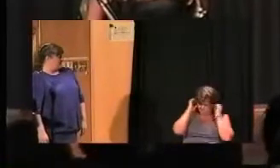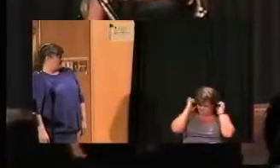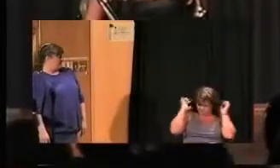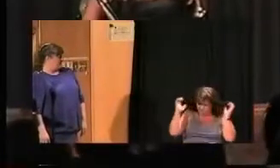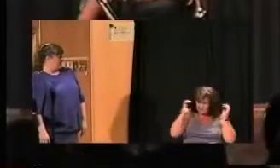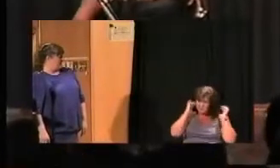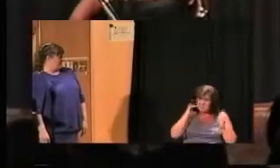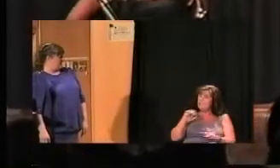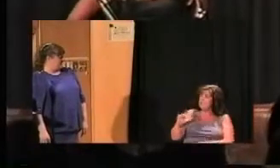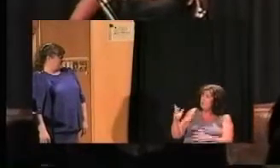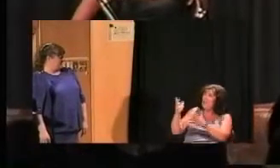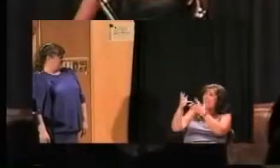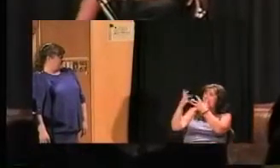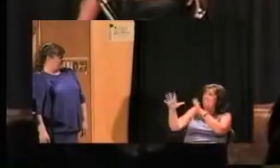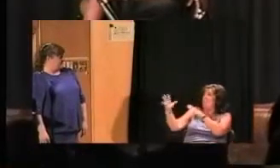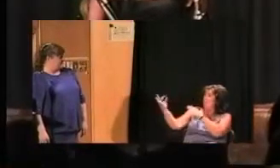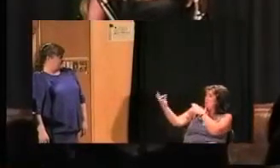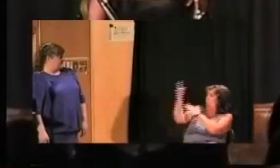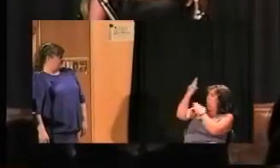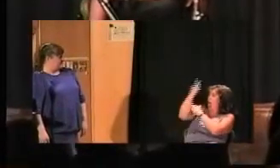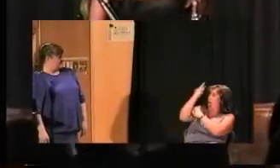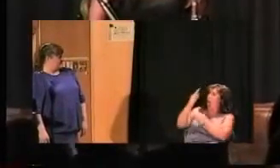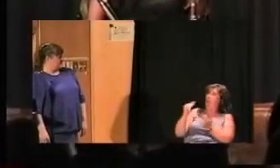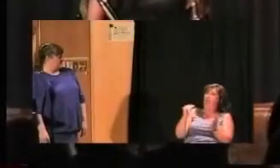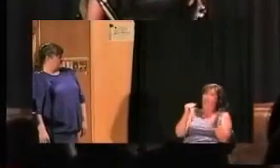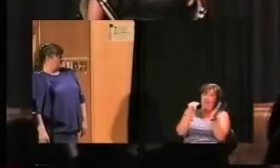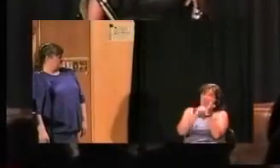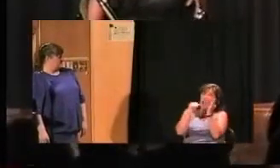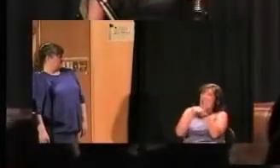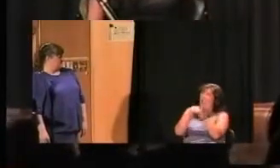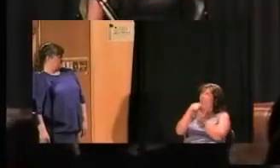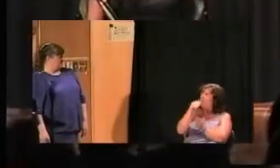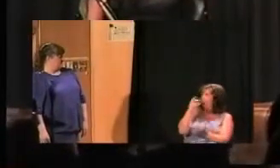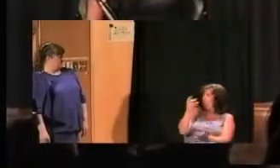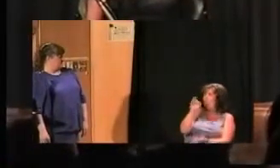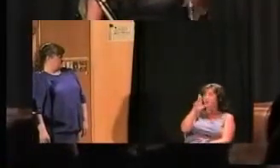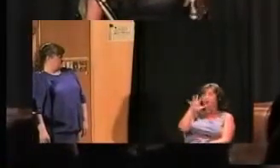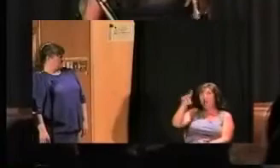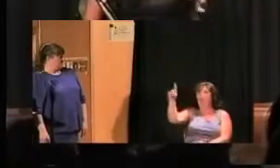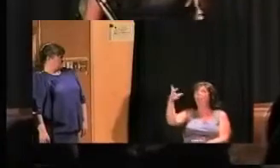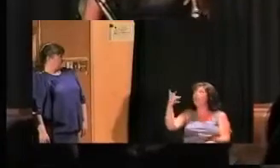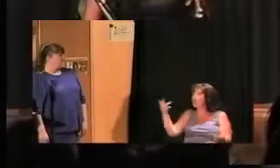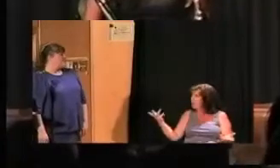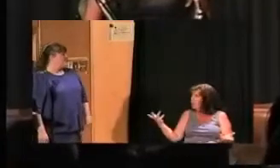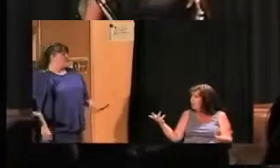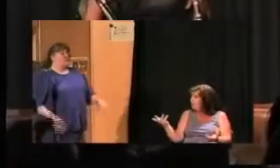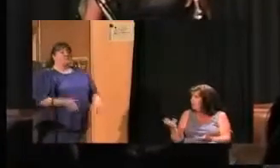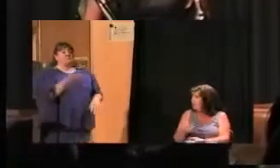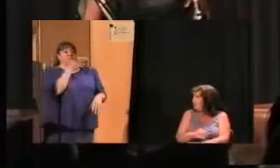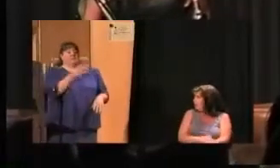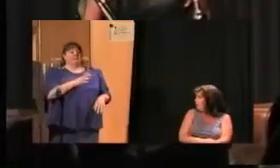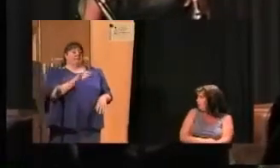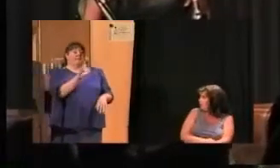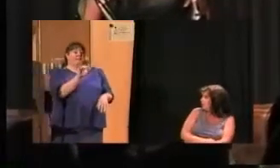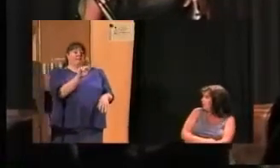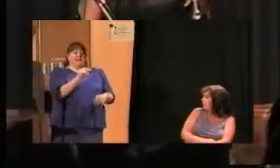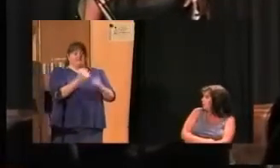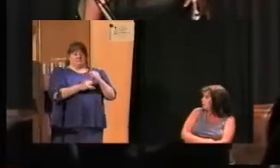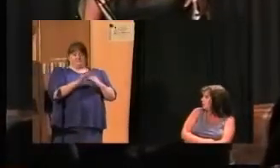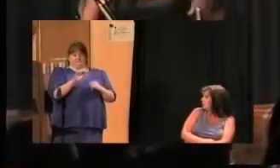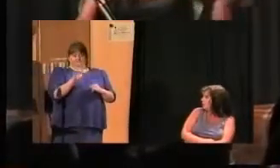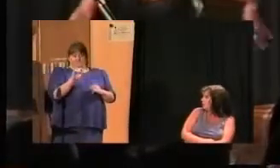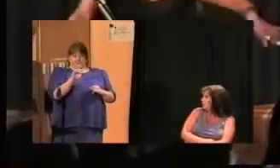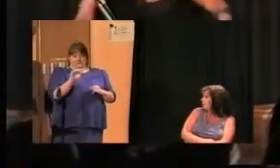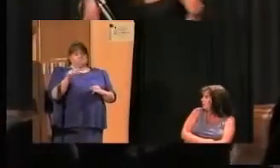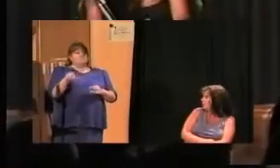Are you through crying yet? Actually, it was Lynn Franklin who spoke about the psychosocial consequences of